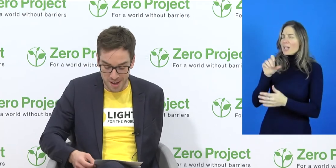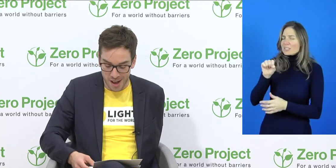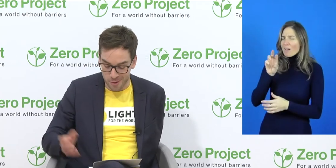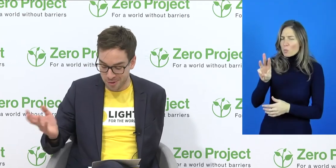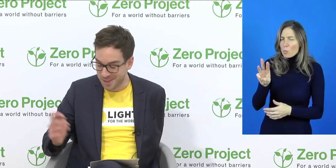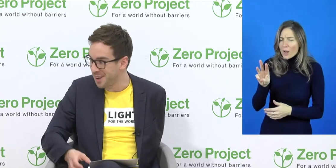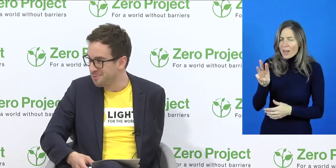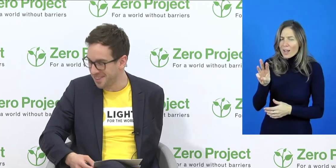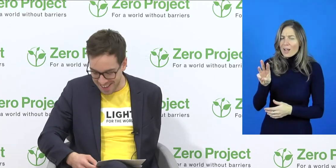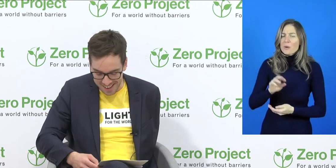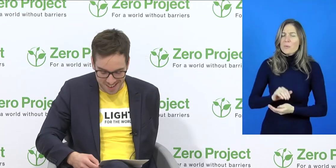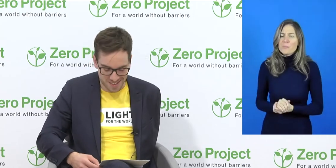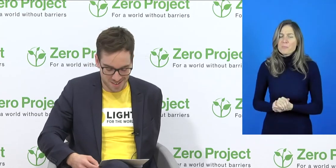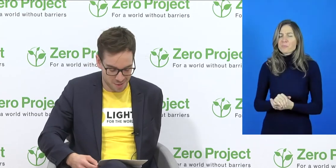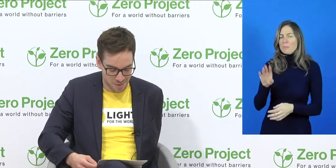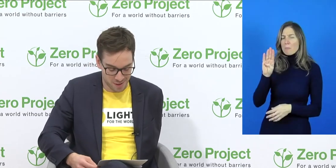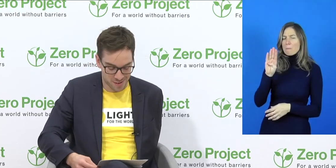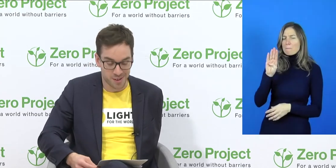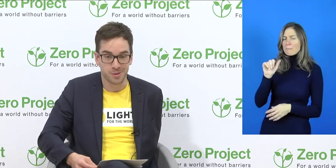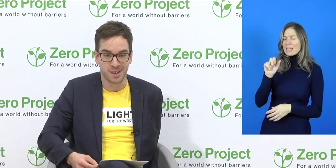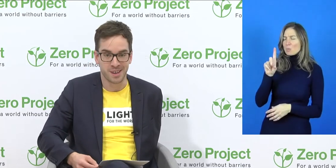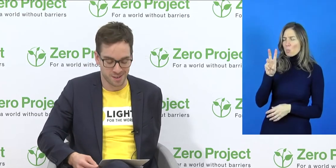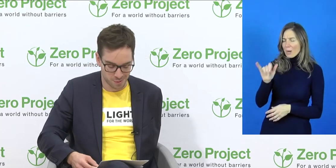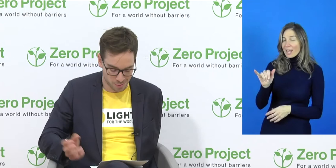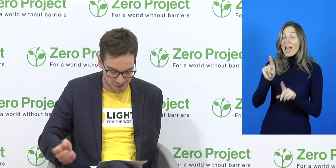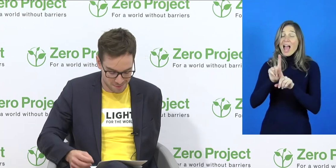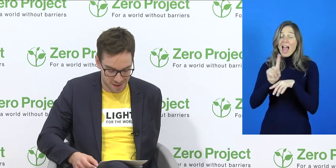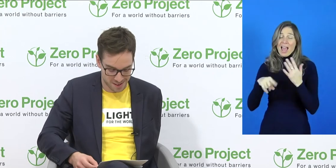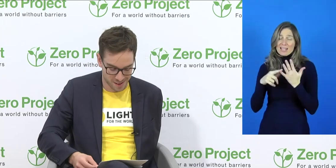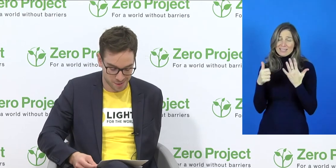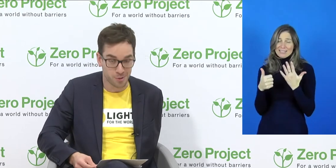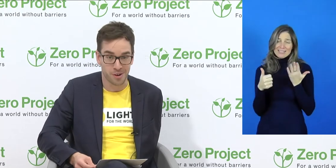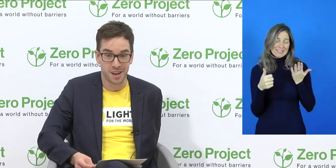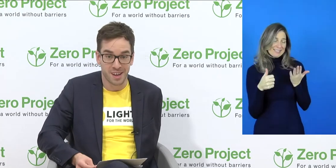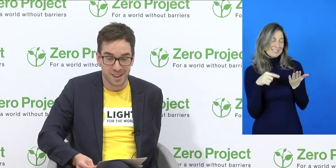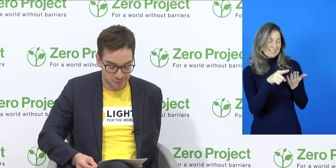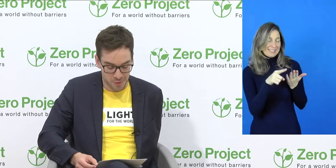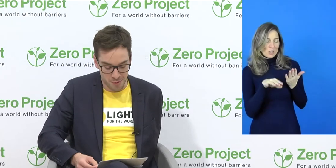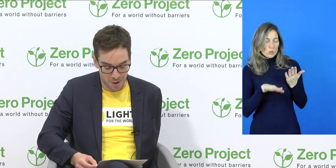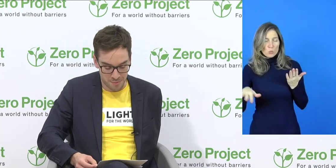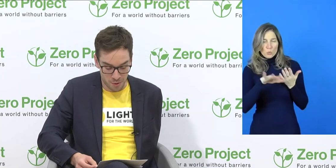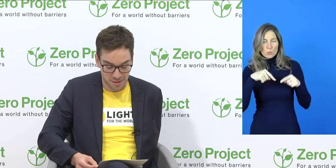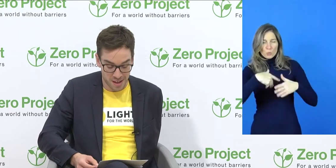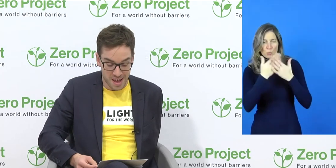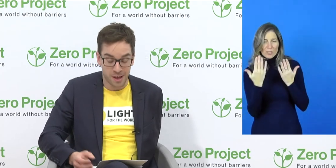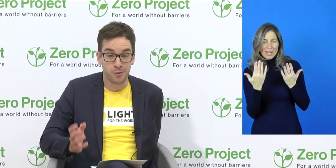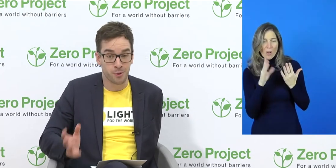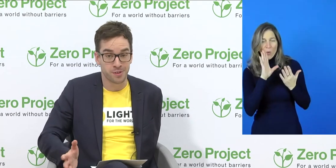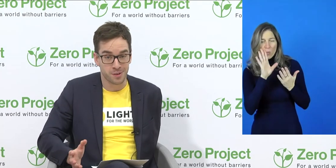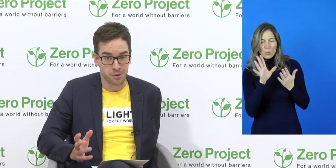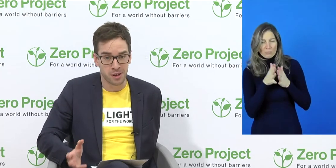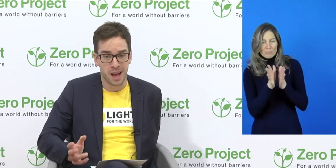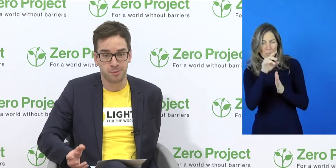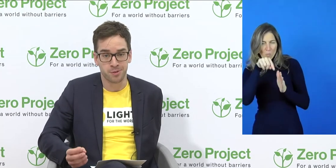course, our brilliant Heidemarie Ega. She's with us today in the studio. We'll come back to her in a few moments. And of